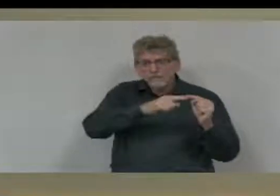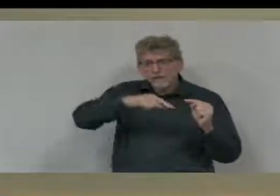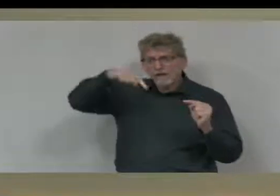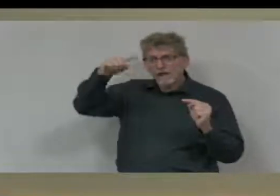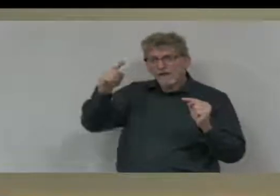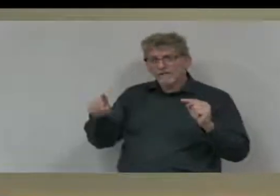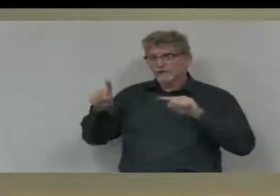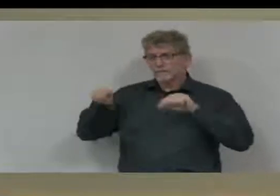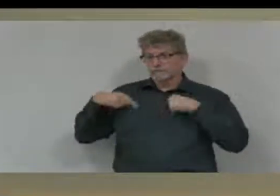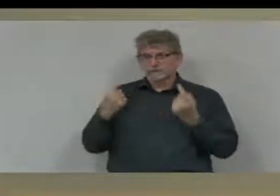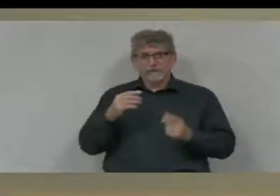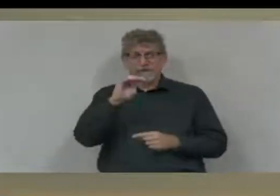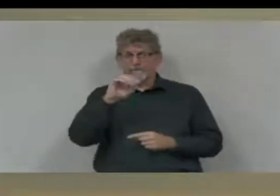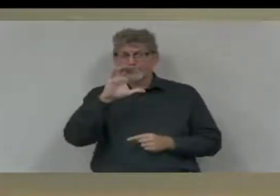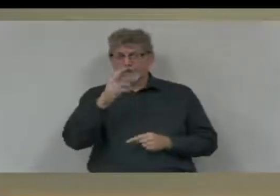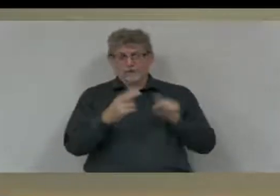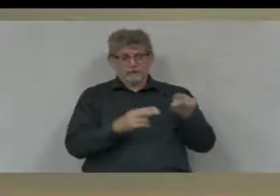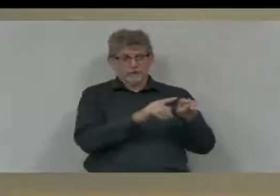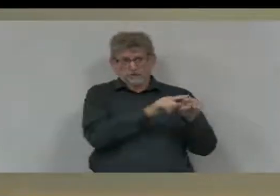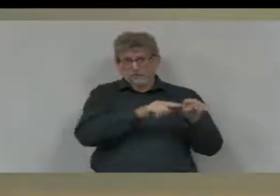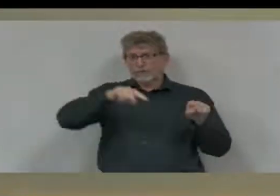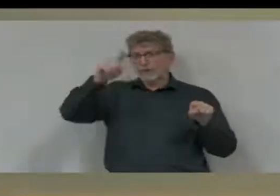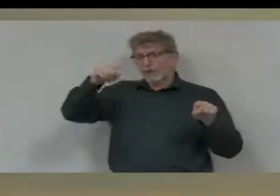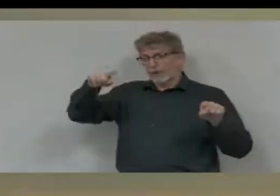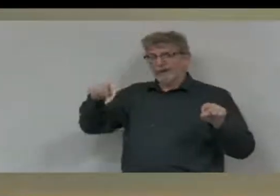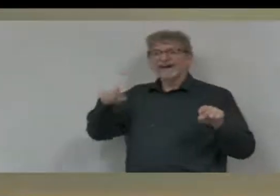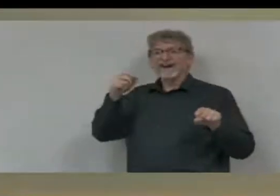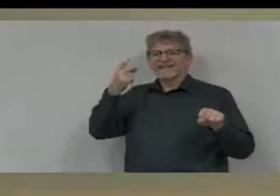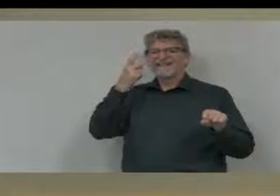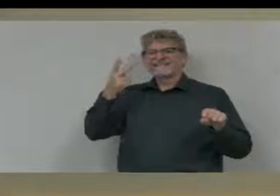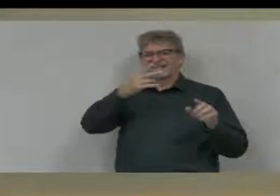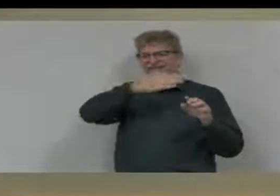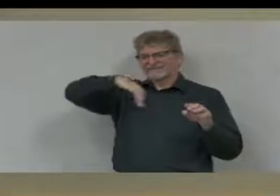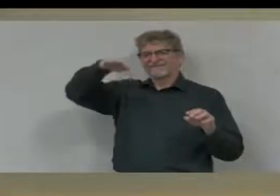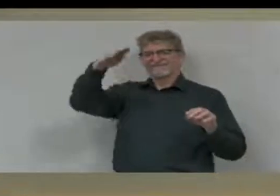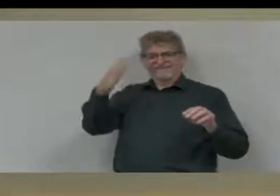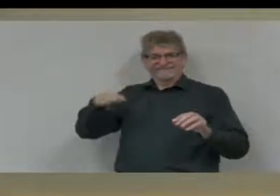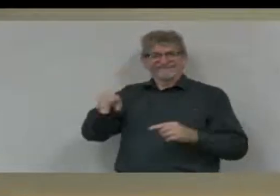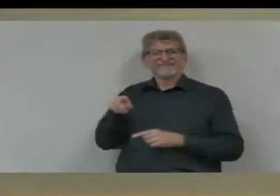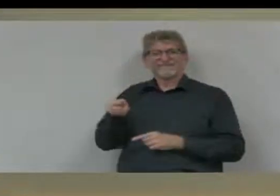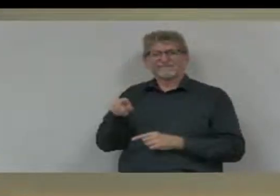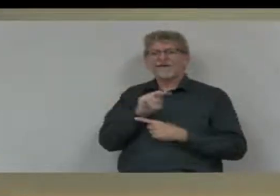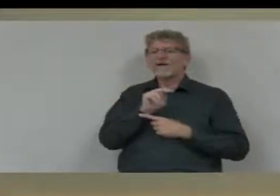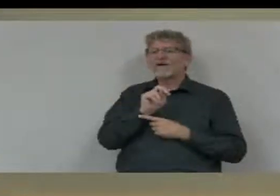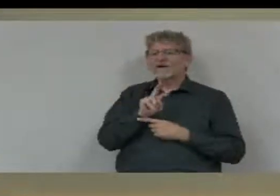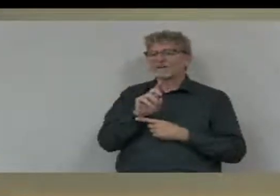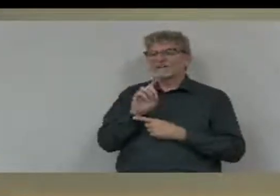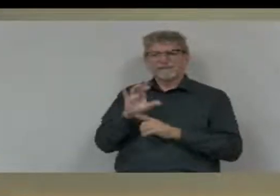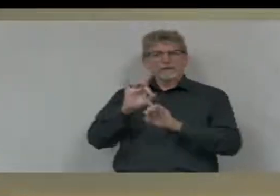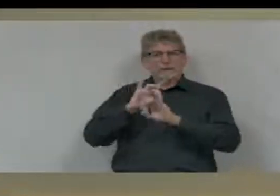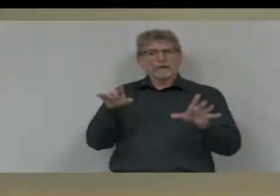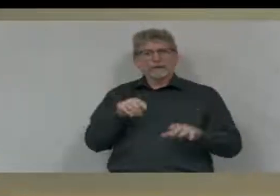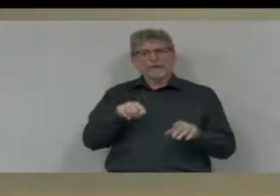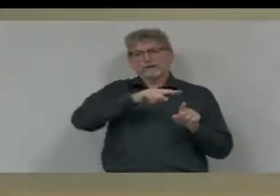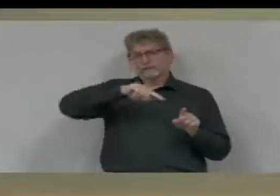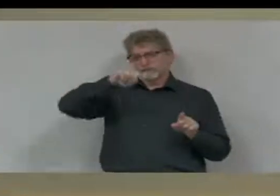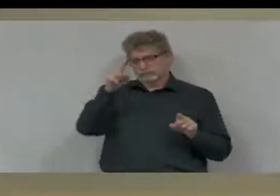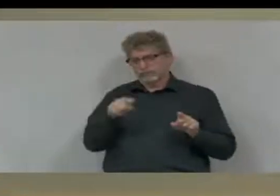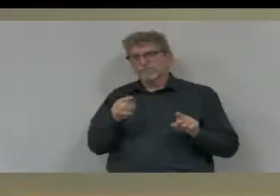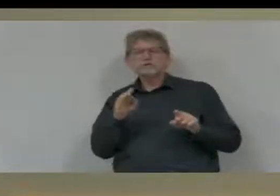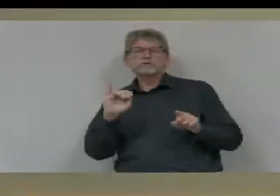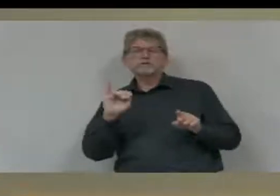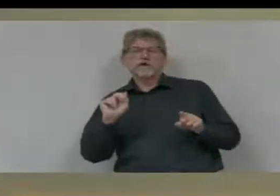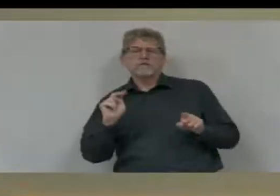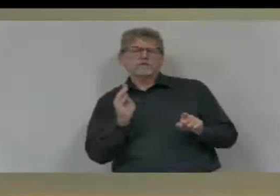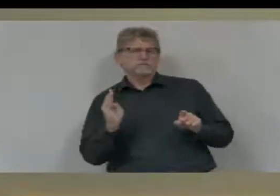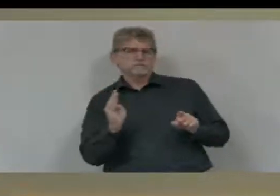see, we underwent a significant surge in cases in November and December and early January. The number, thankfully, has